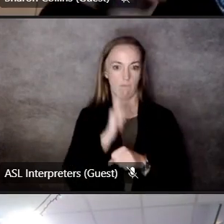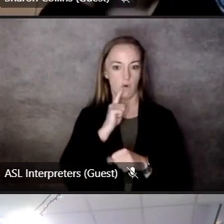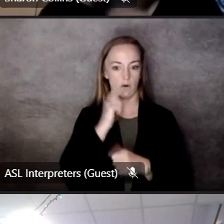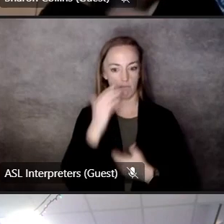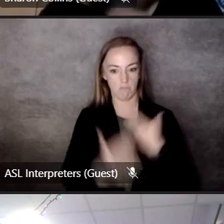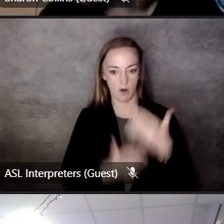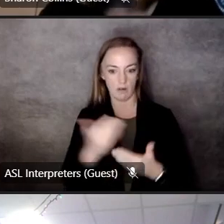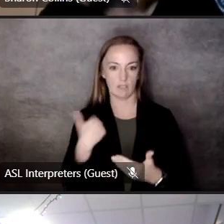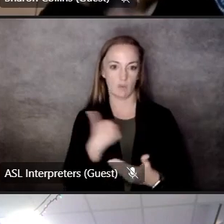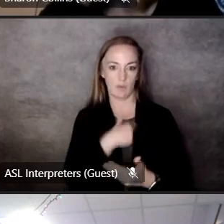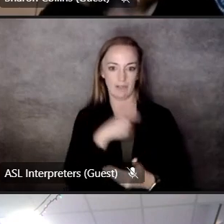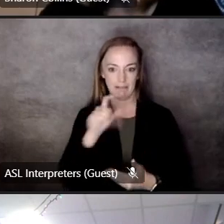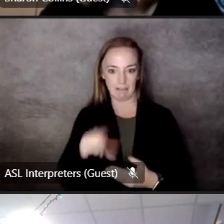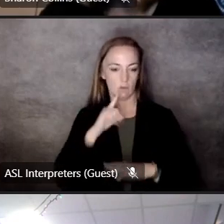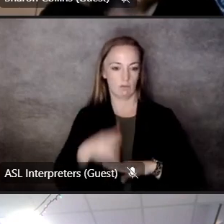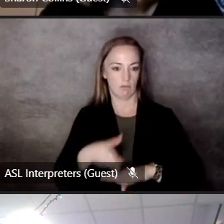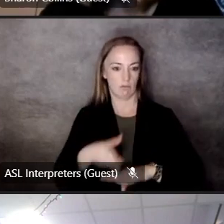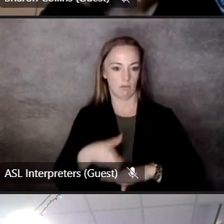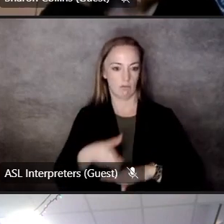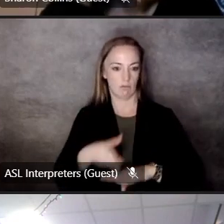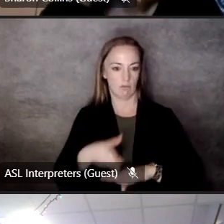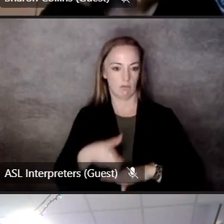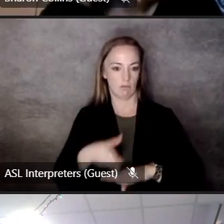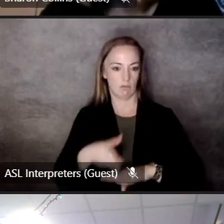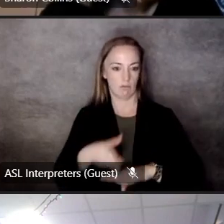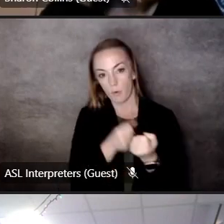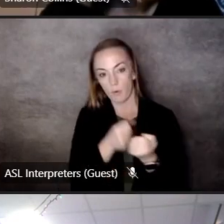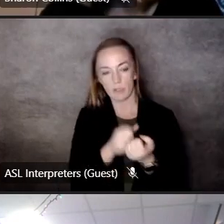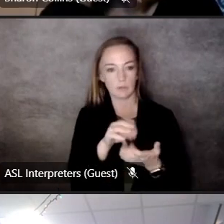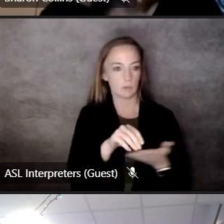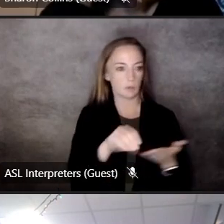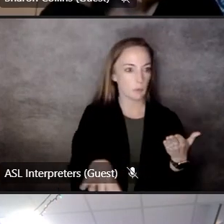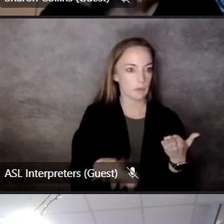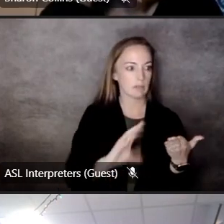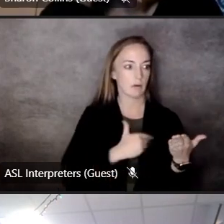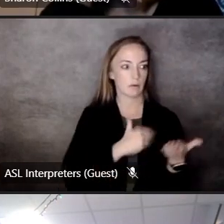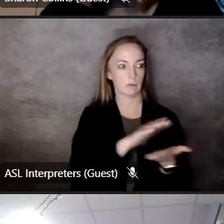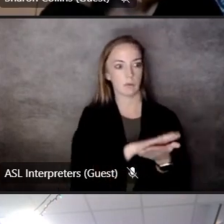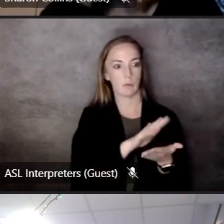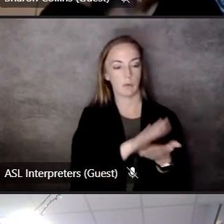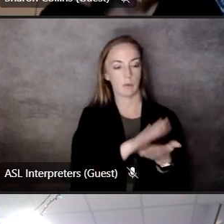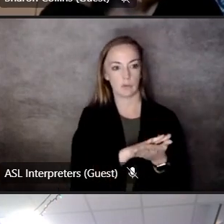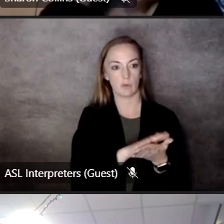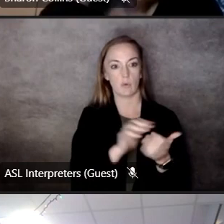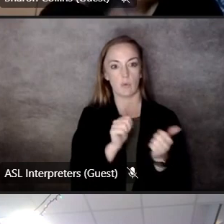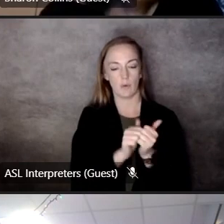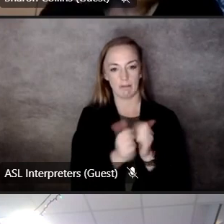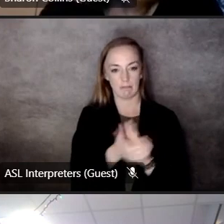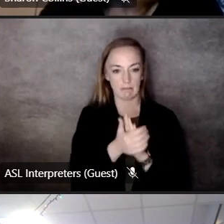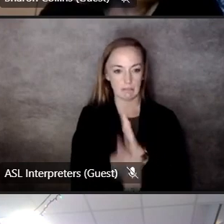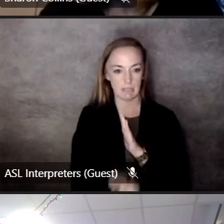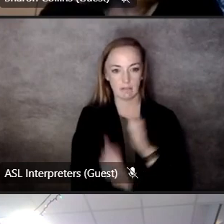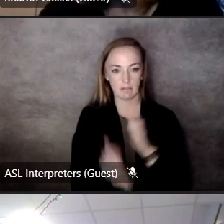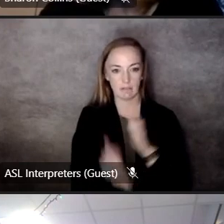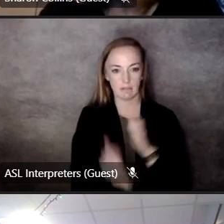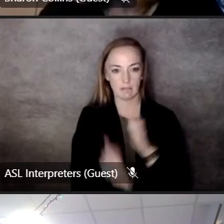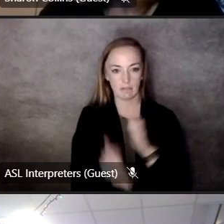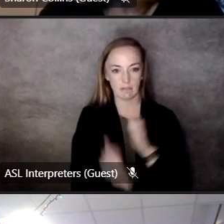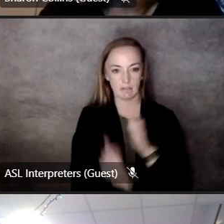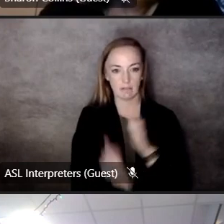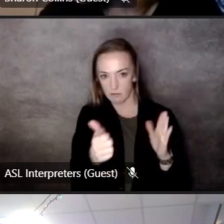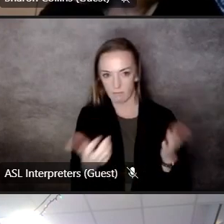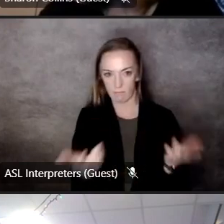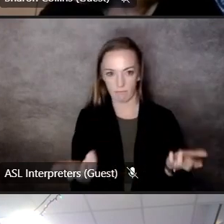necessary to support the students in our schools with the talented educators like yourselves. And